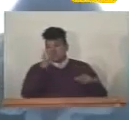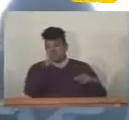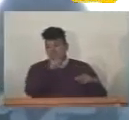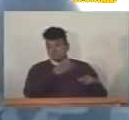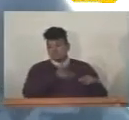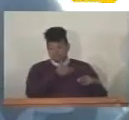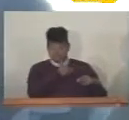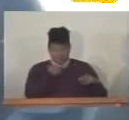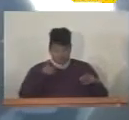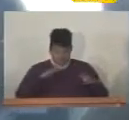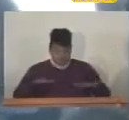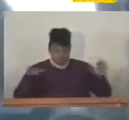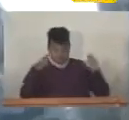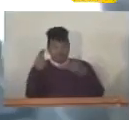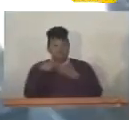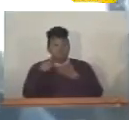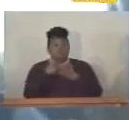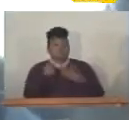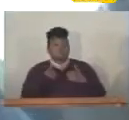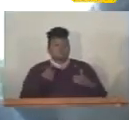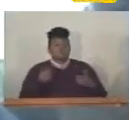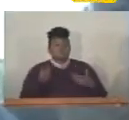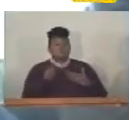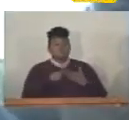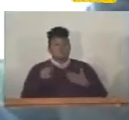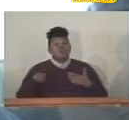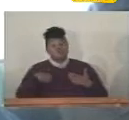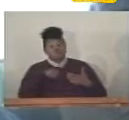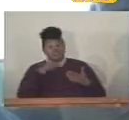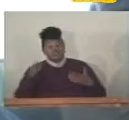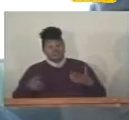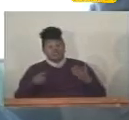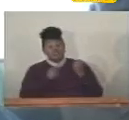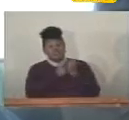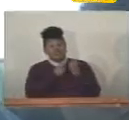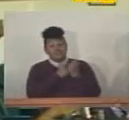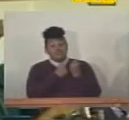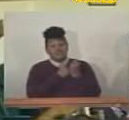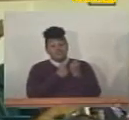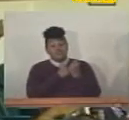my colleagues to join with me and join with us on this side to support